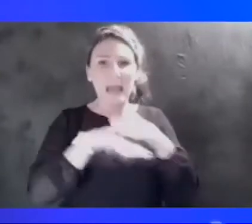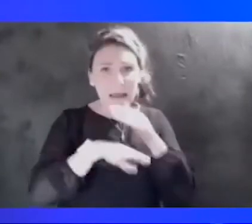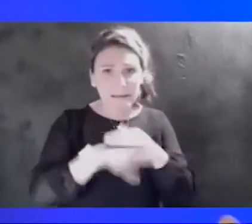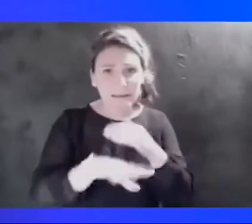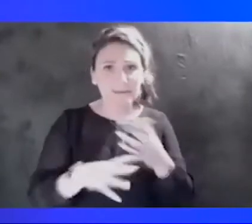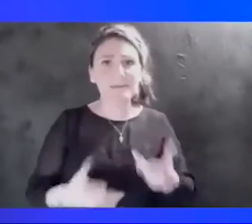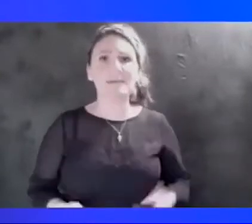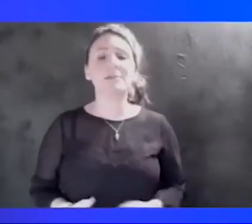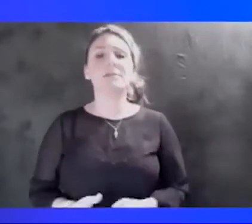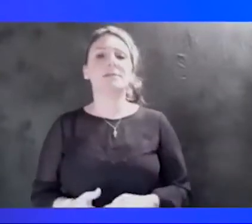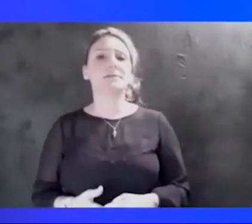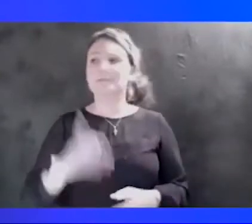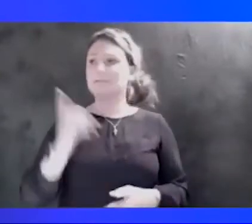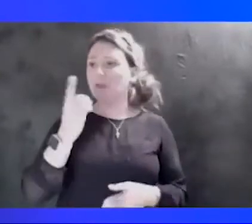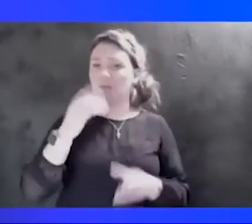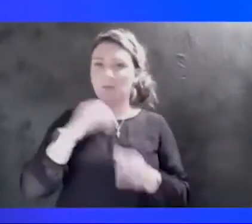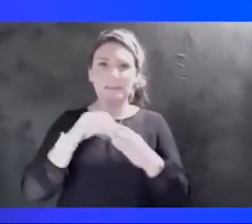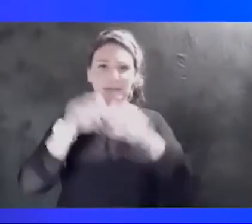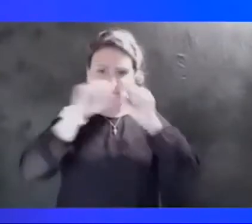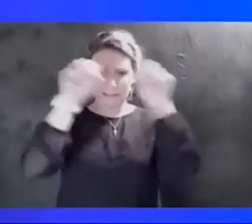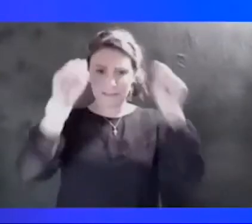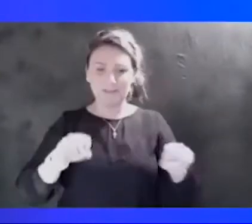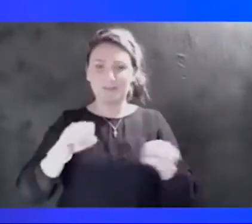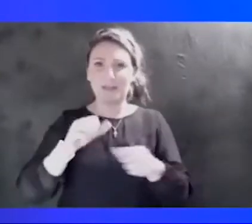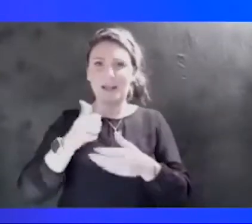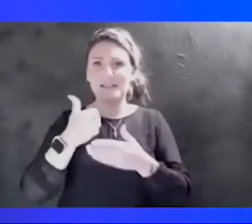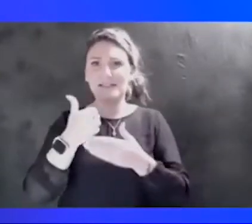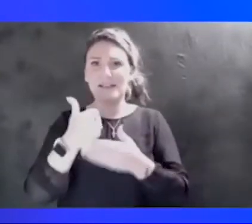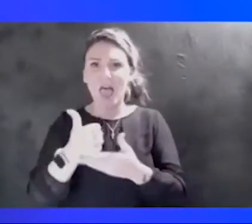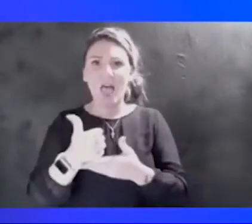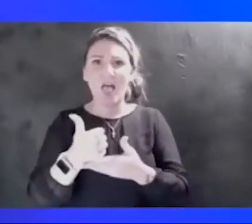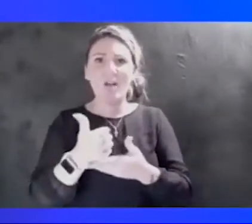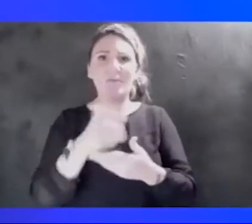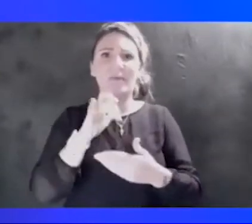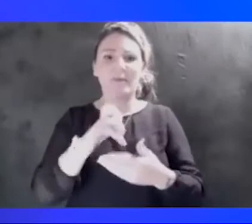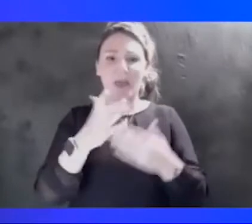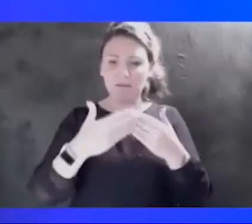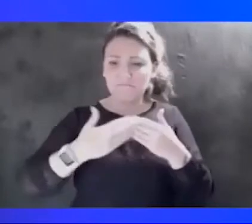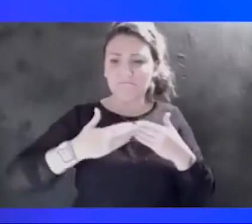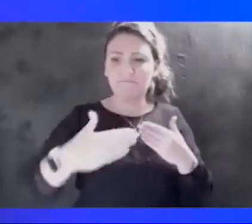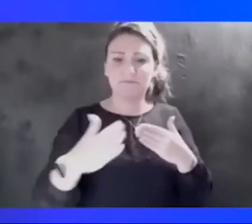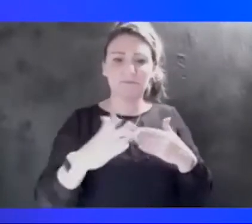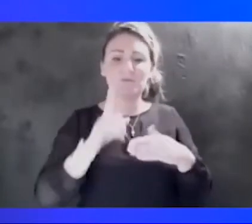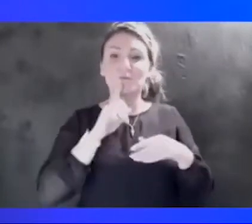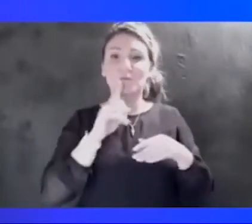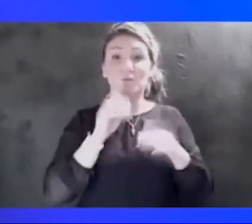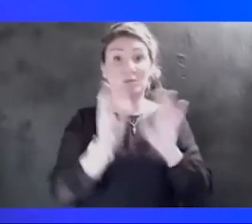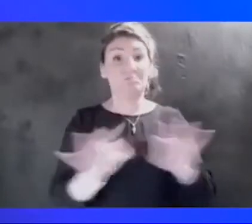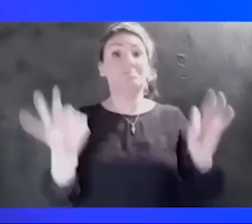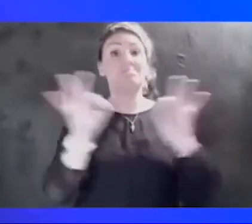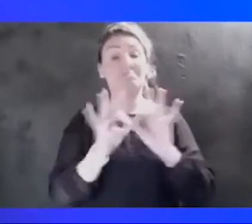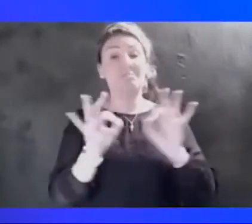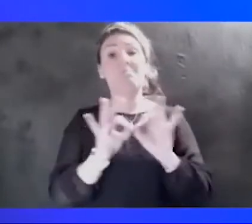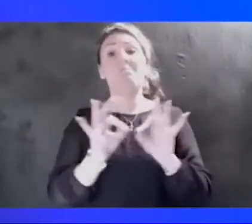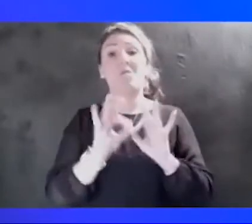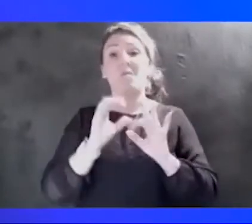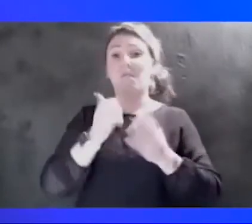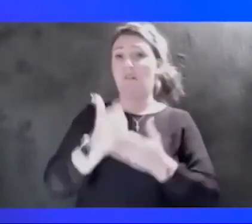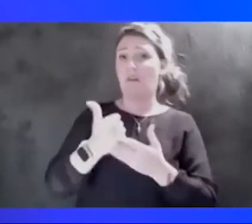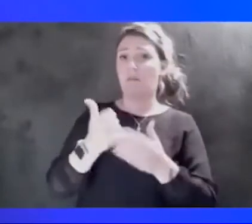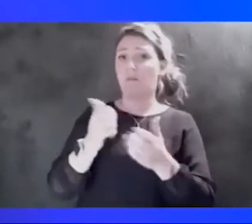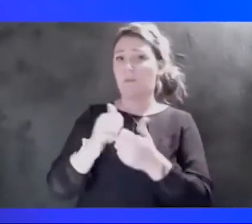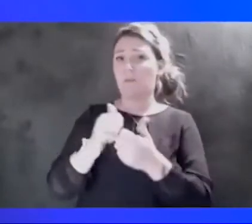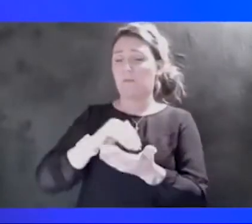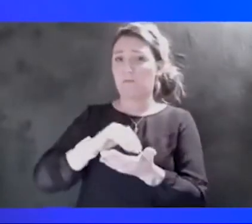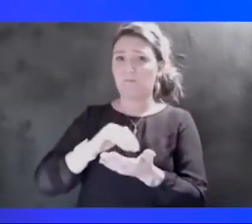to kind of help out to move that forward, I think, is very important. It takes a lot of work off of the providers. They're head down. They're working as